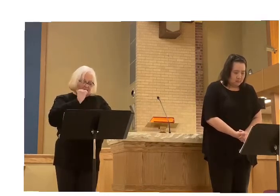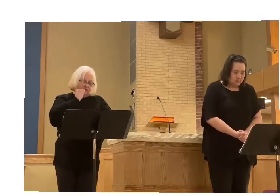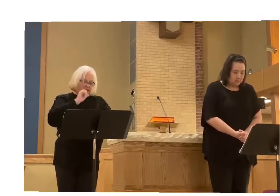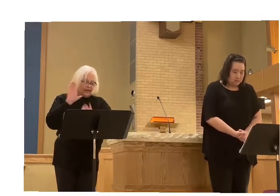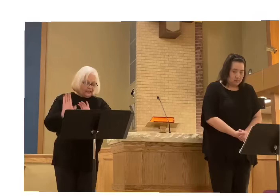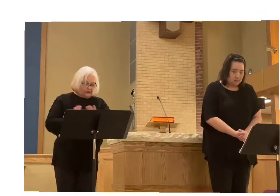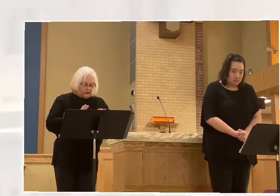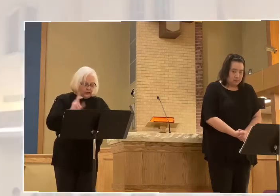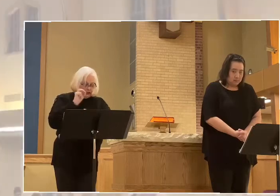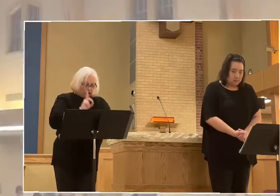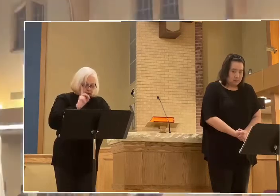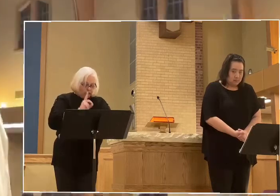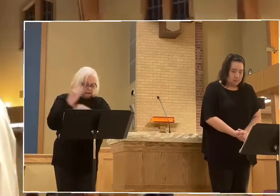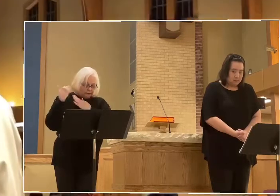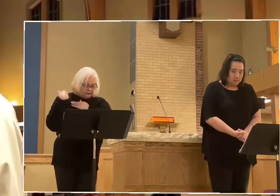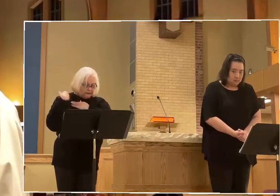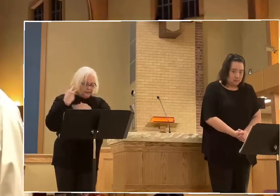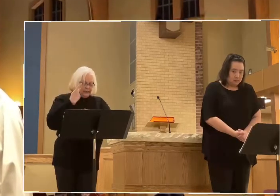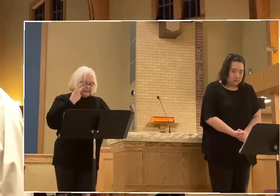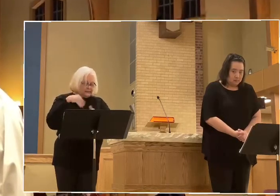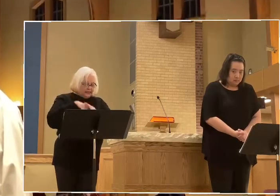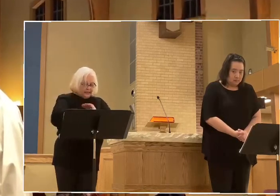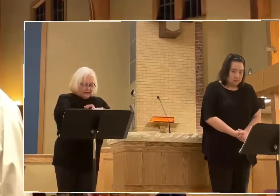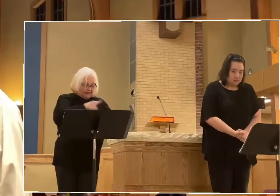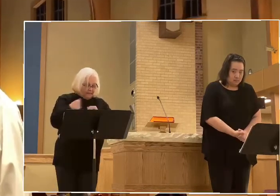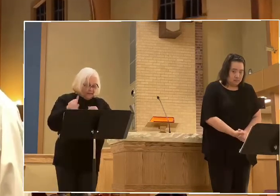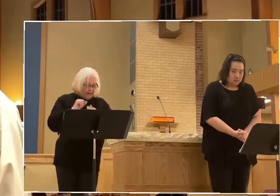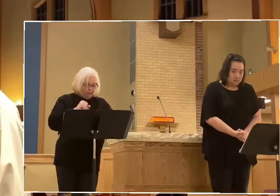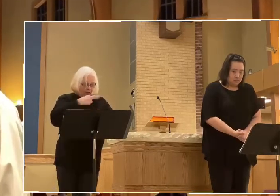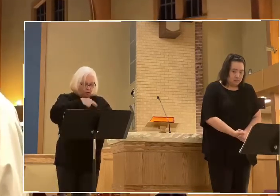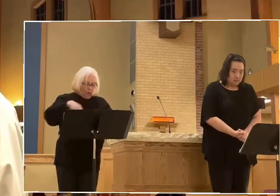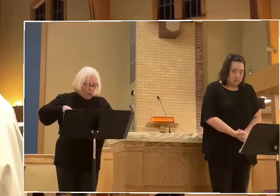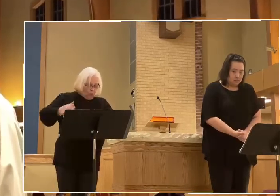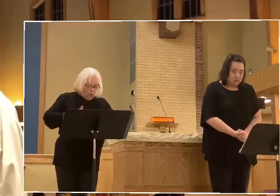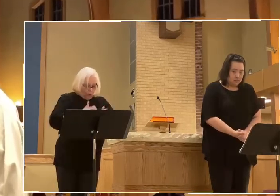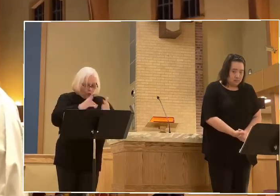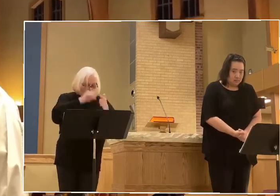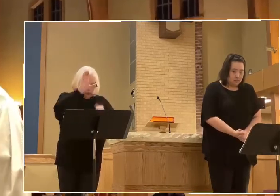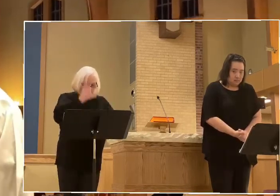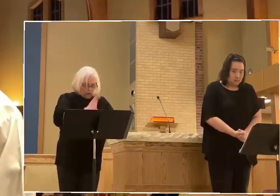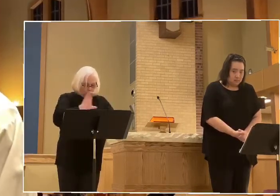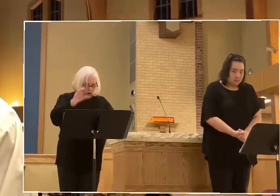the royal road of the cross to the resurrection. Amen.